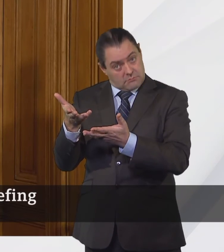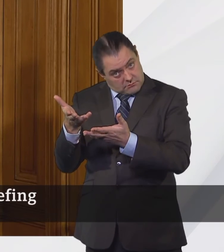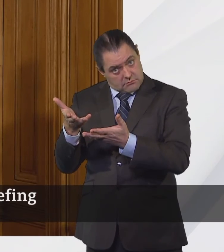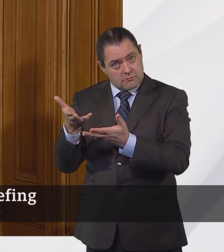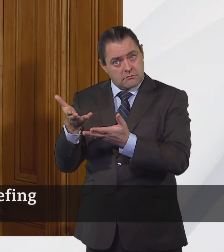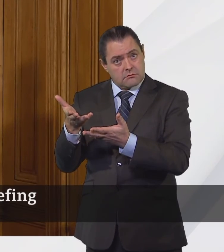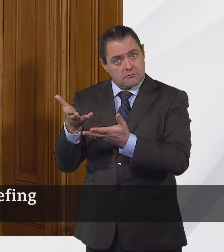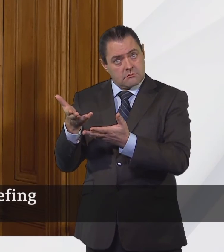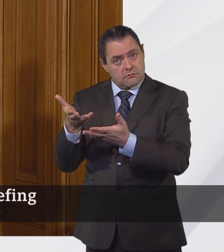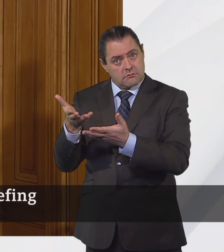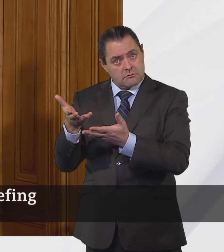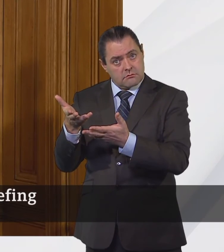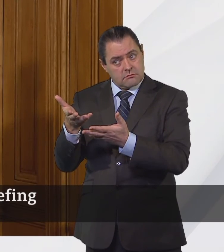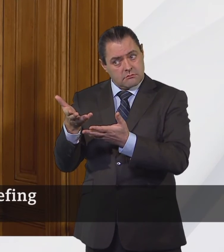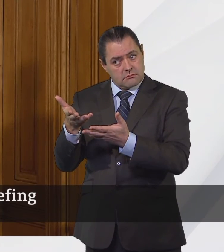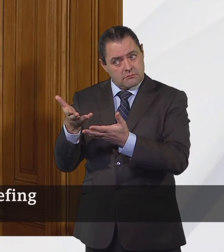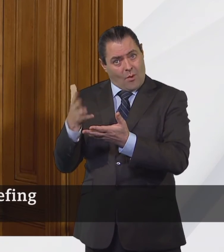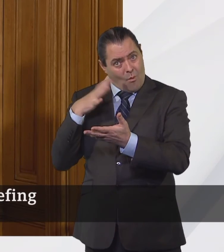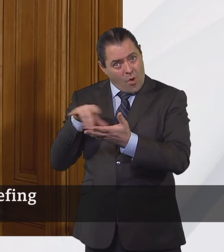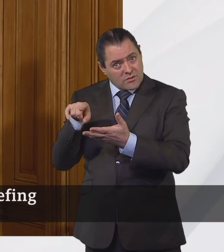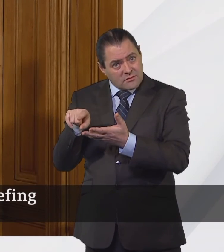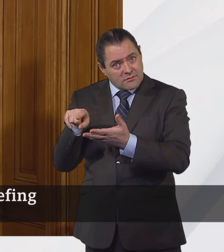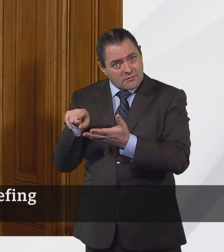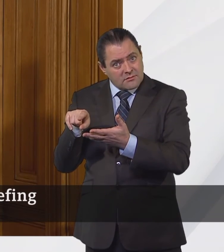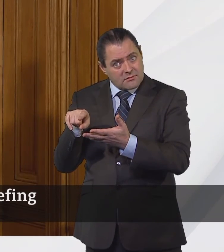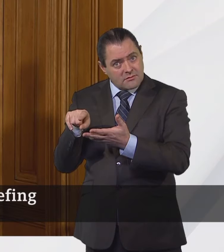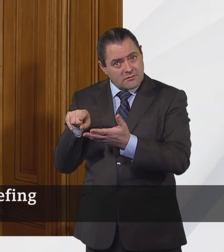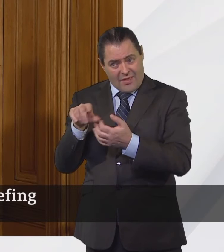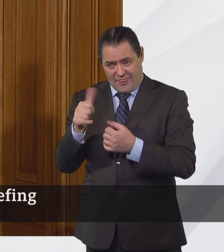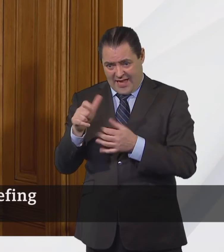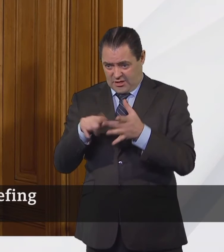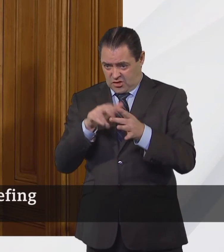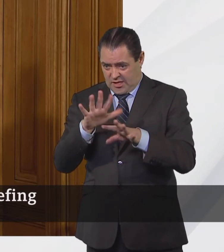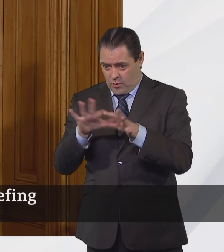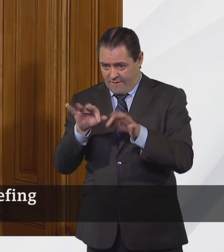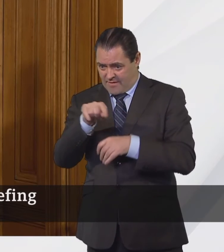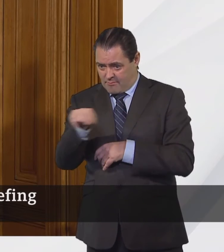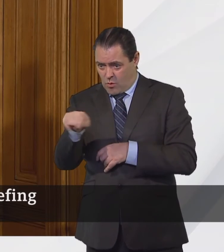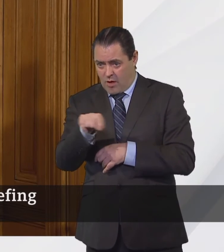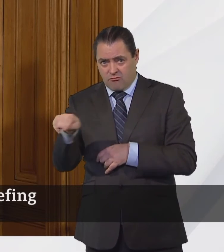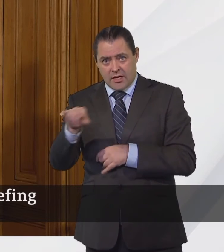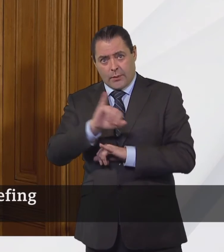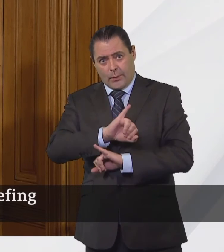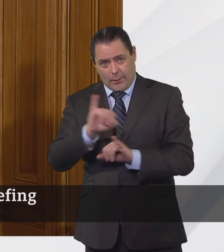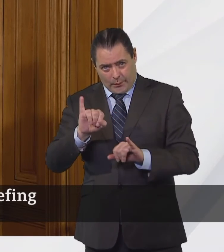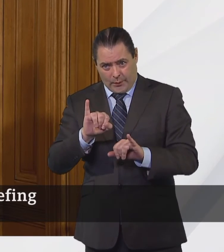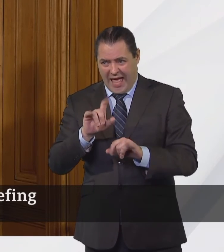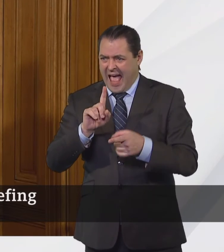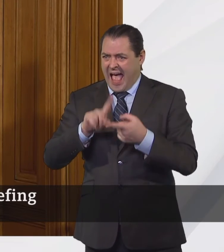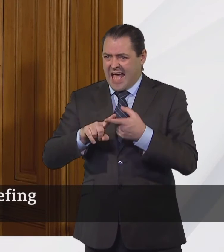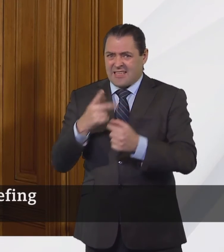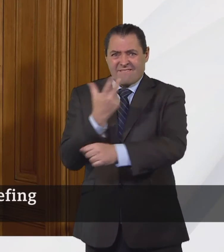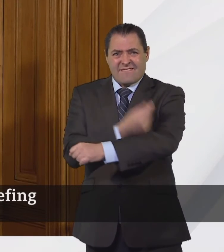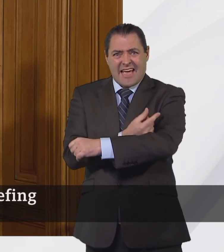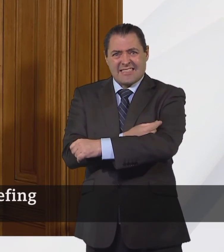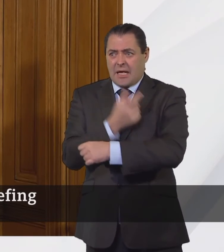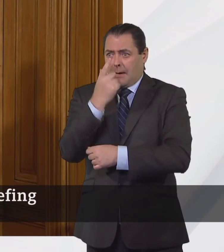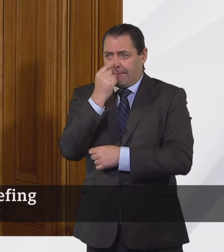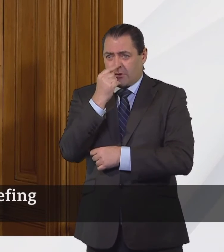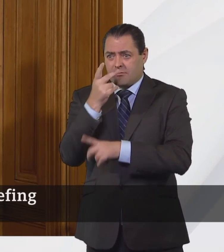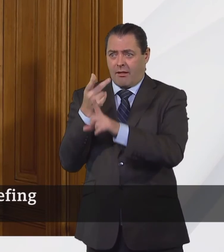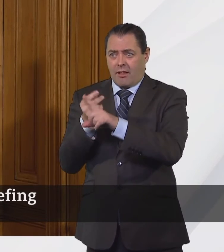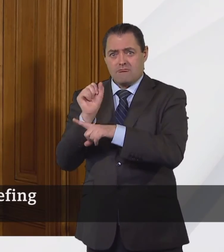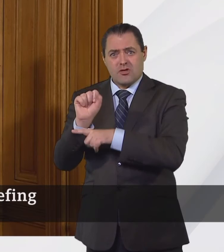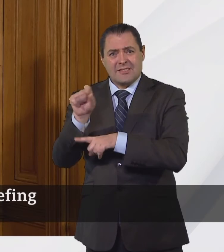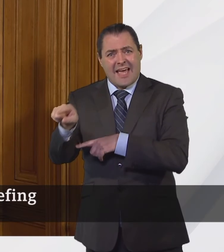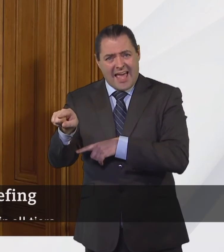you'd want to do in the period where we're running up to a point where actually we might be able to protect older people. So I think people just have to have sense, and I